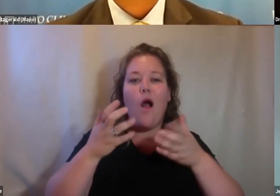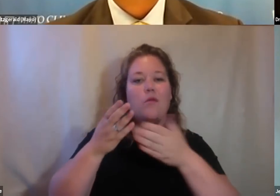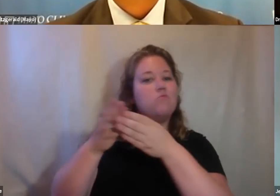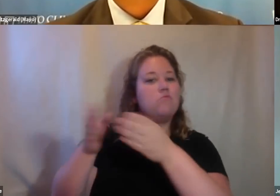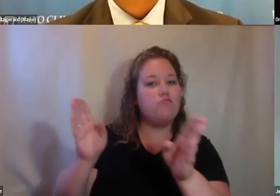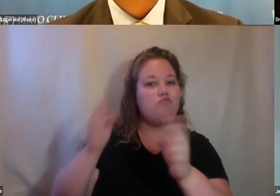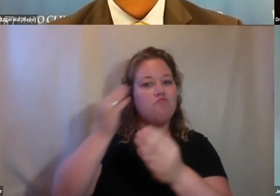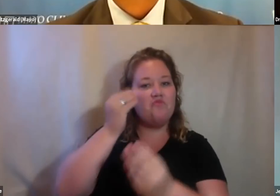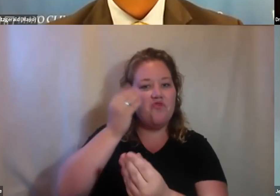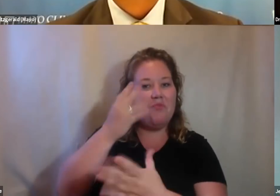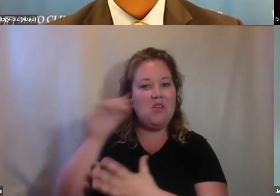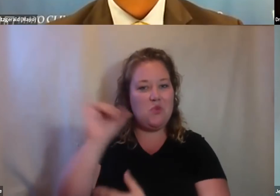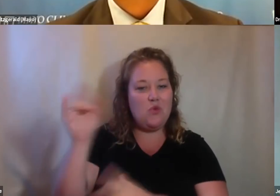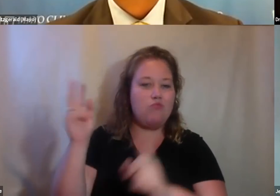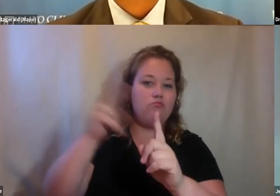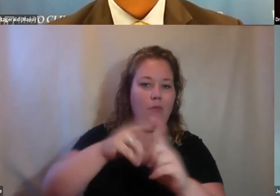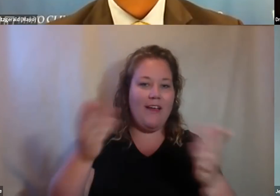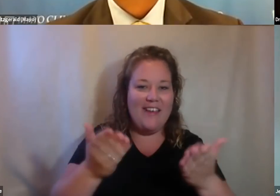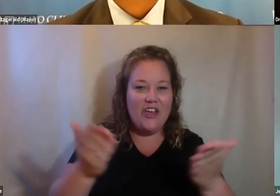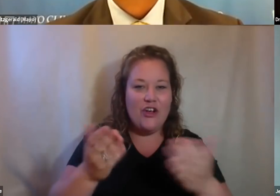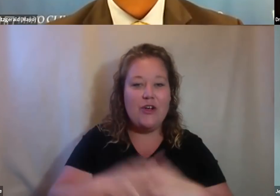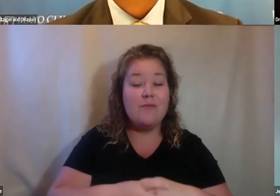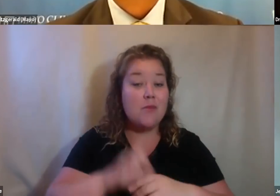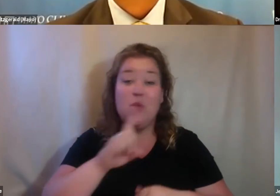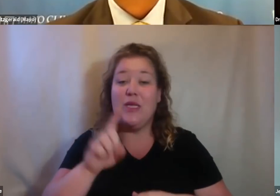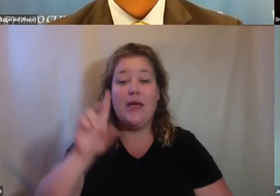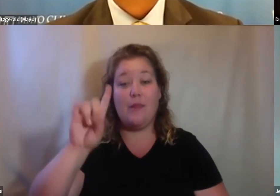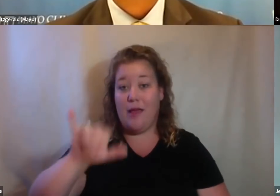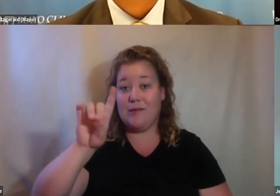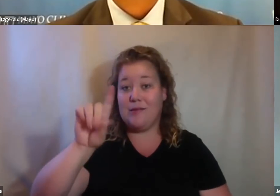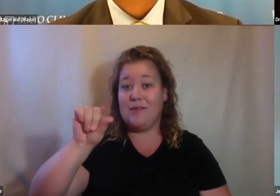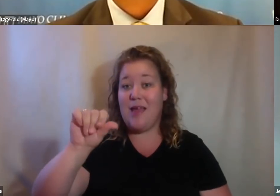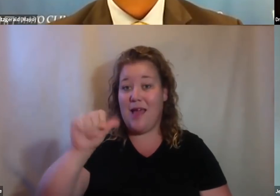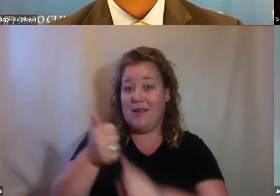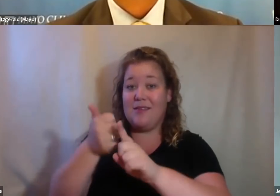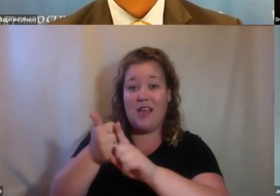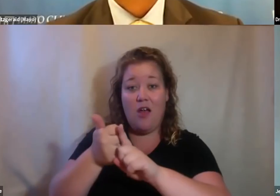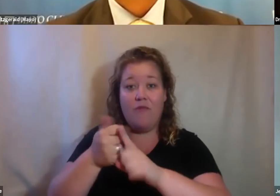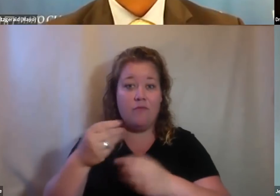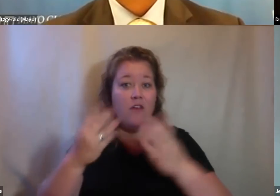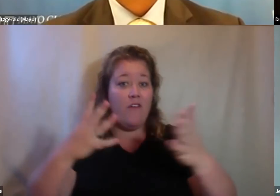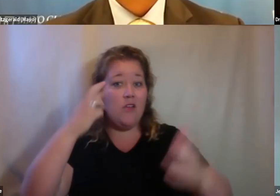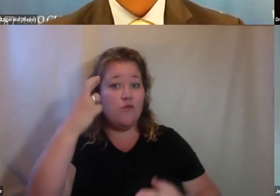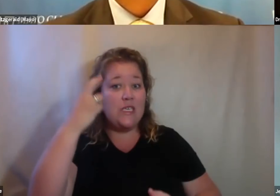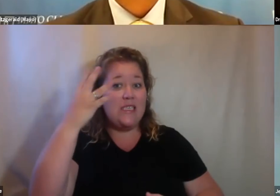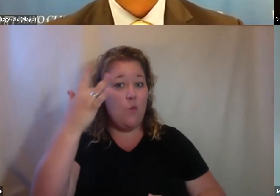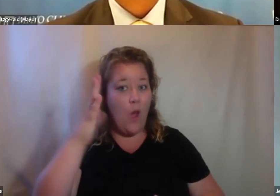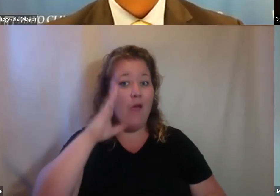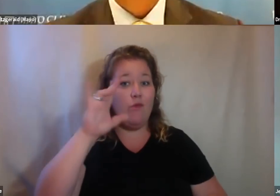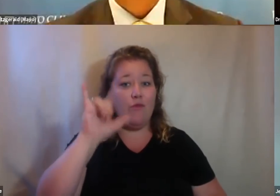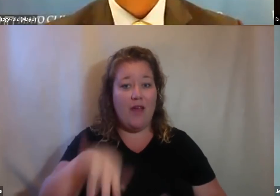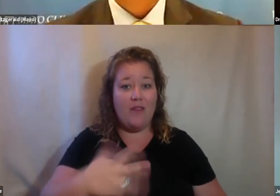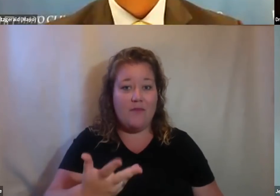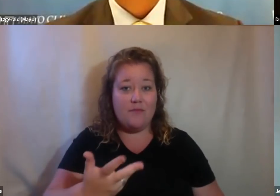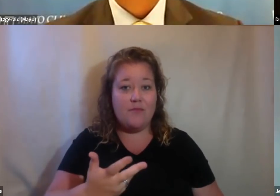In addition, I think the data speaks for itself, and many of these data points are not significantly different than we've